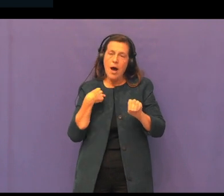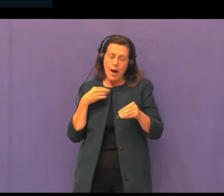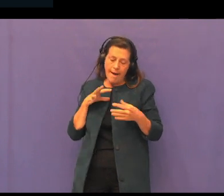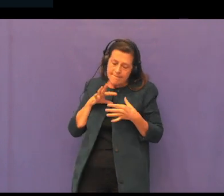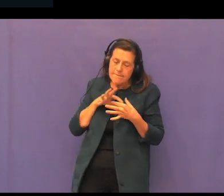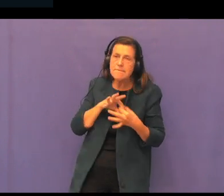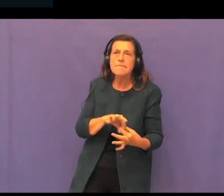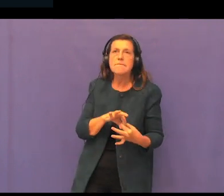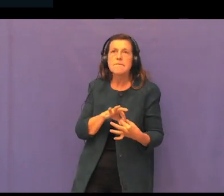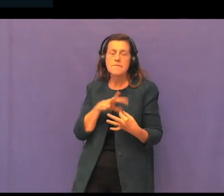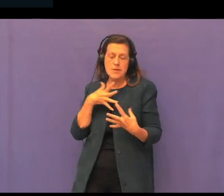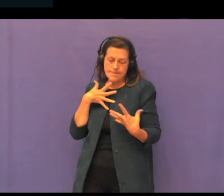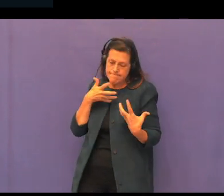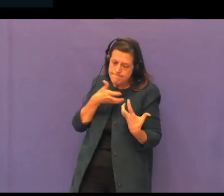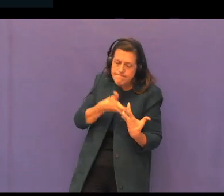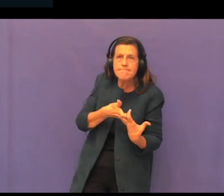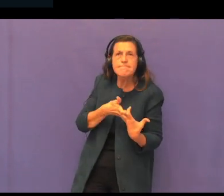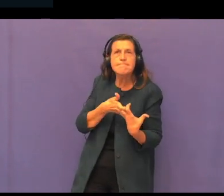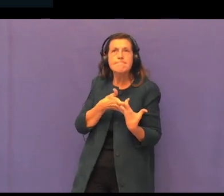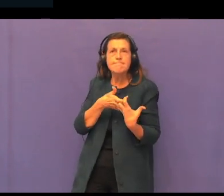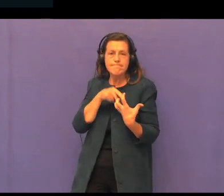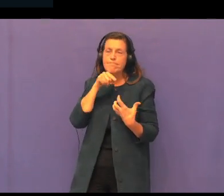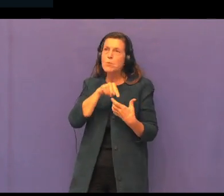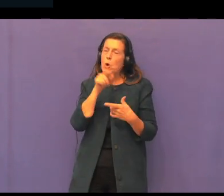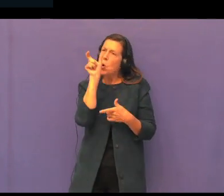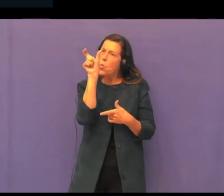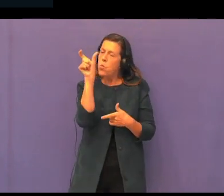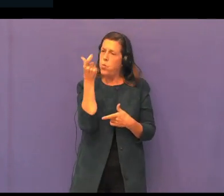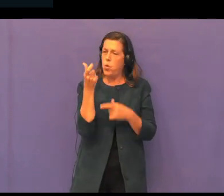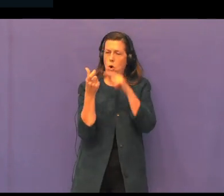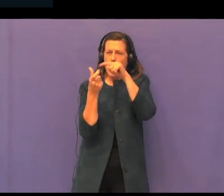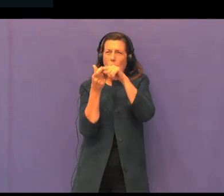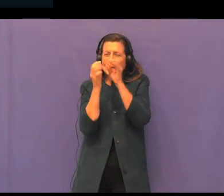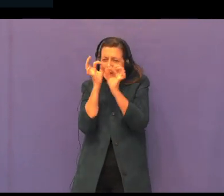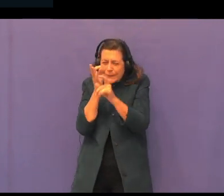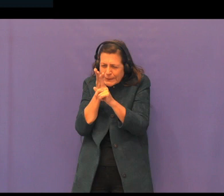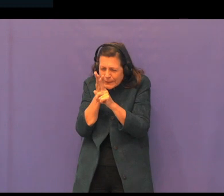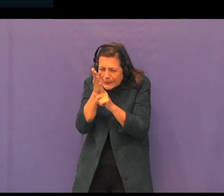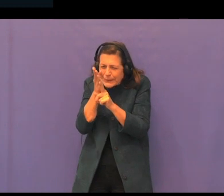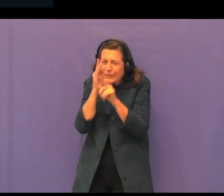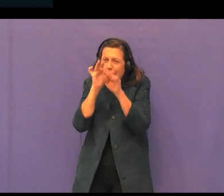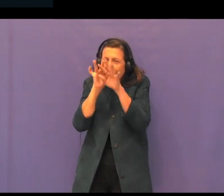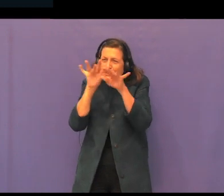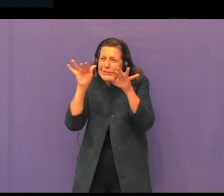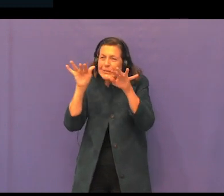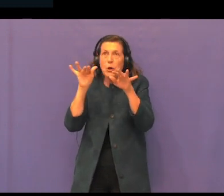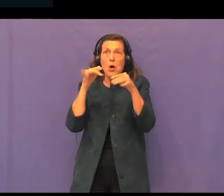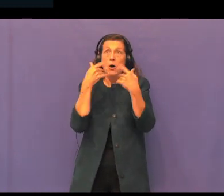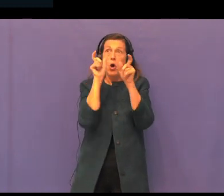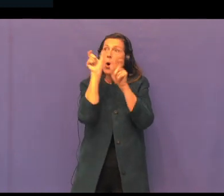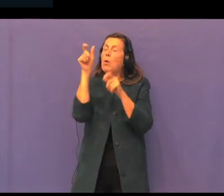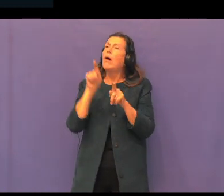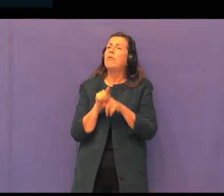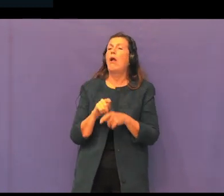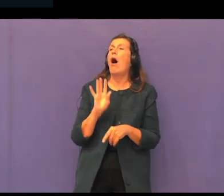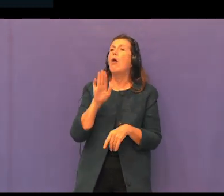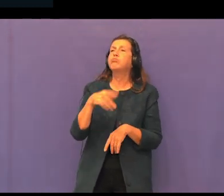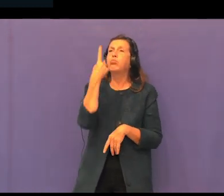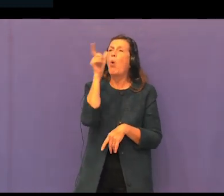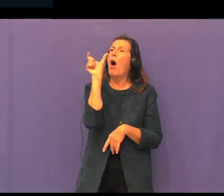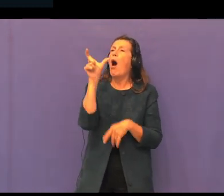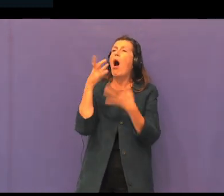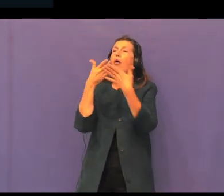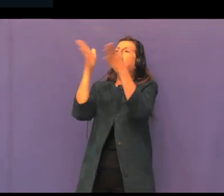in all of its diversity, its complexity, its specificity, and so you feel a sense of connection. So